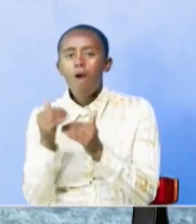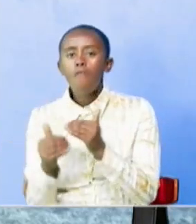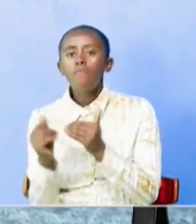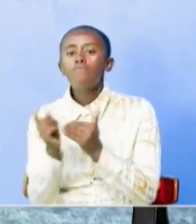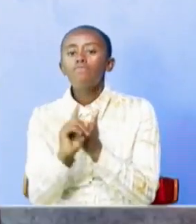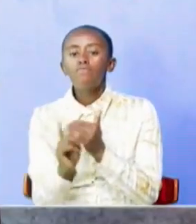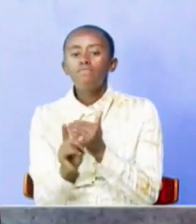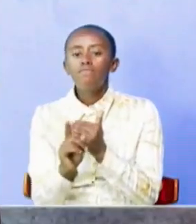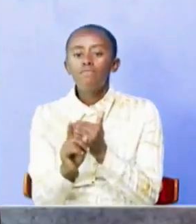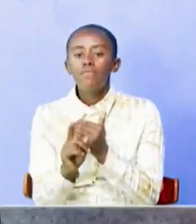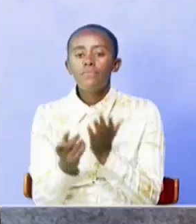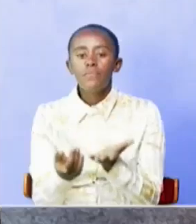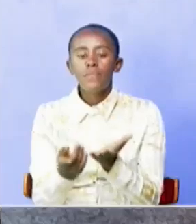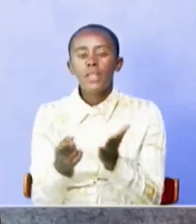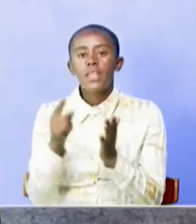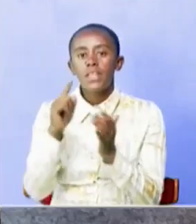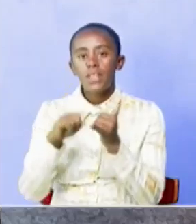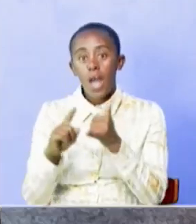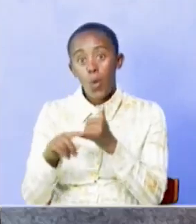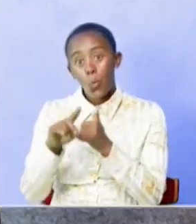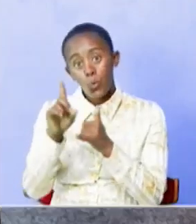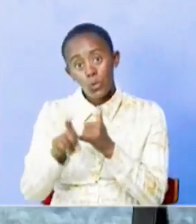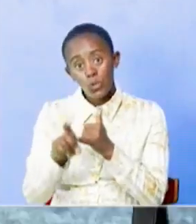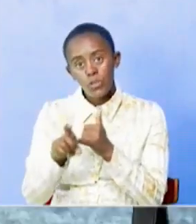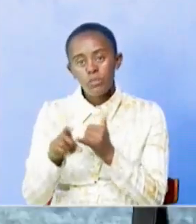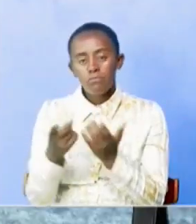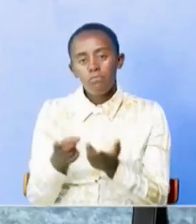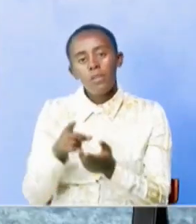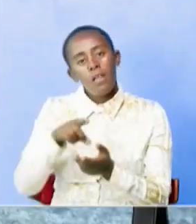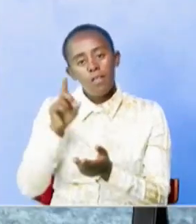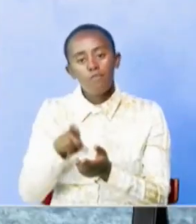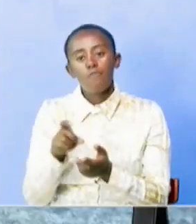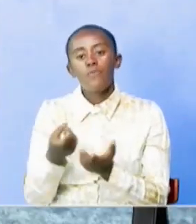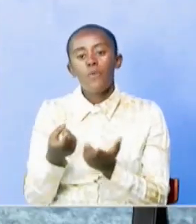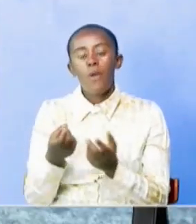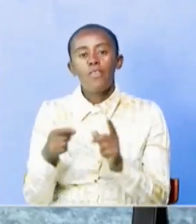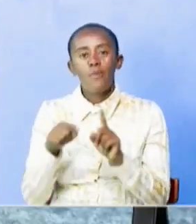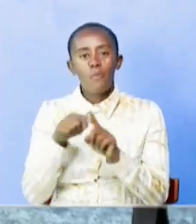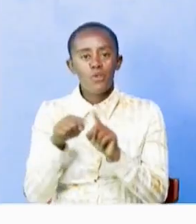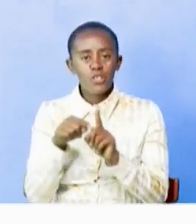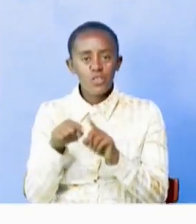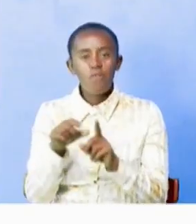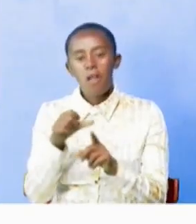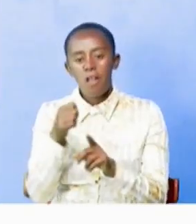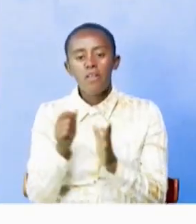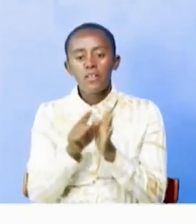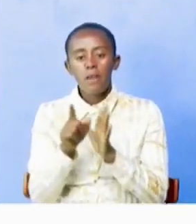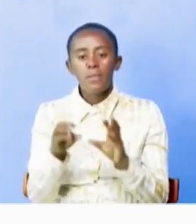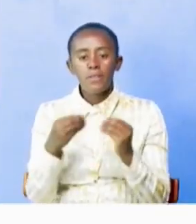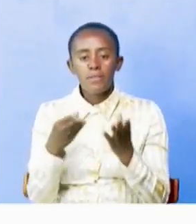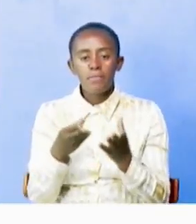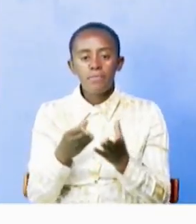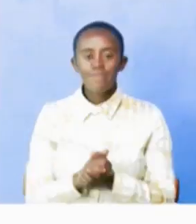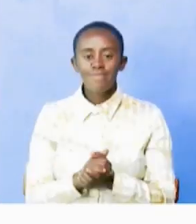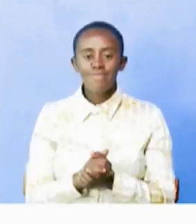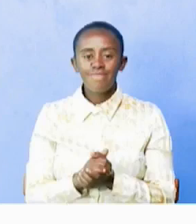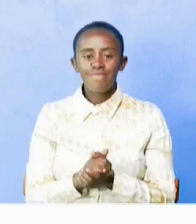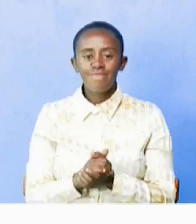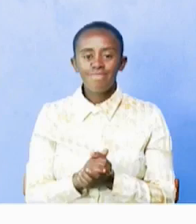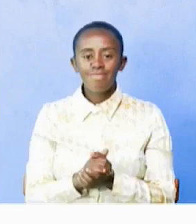after, which is the tag question, has to be positive. So let's give another example.